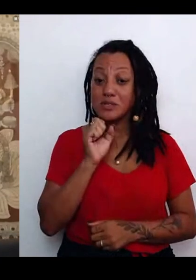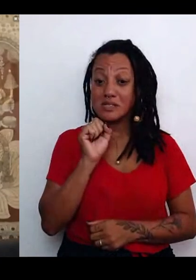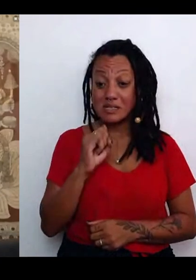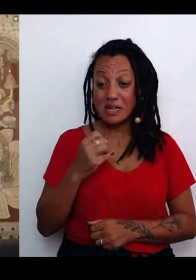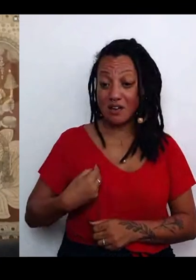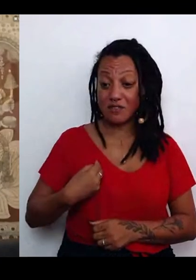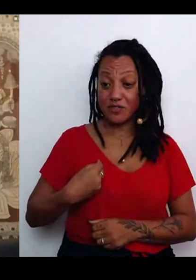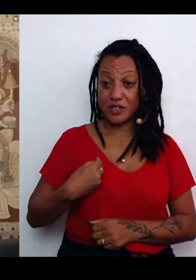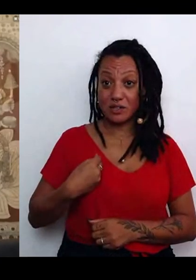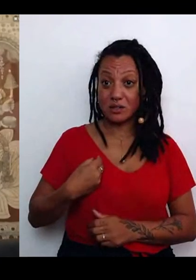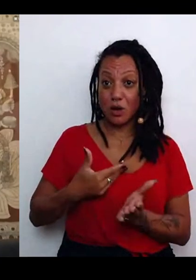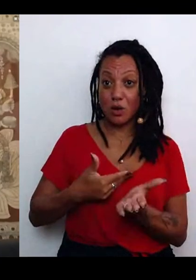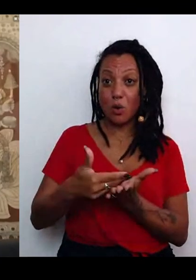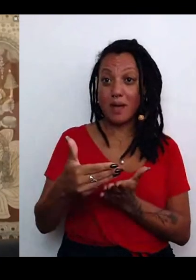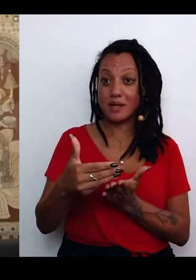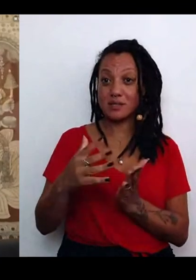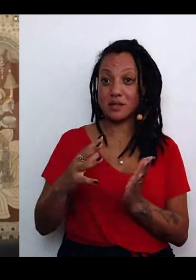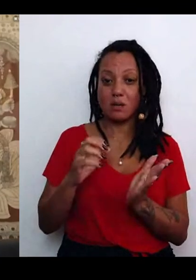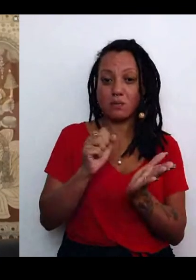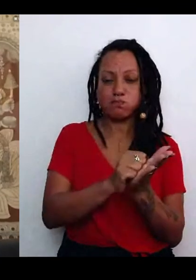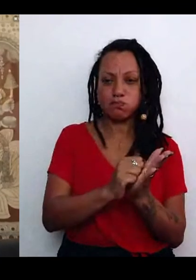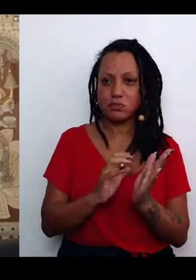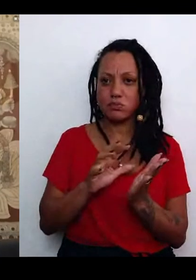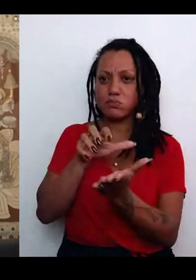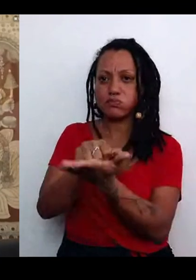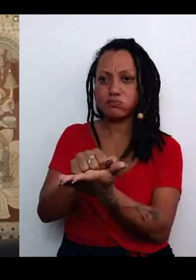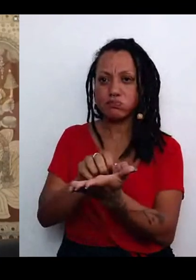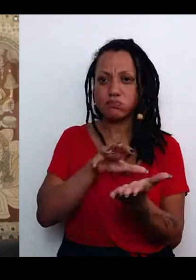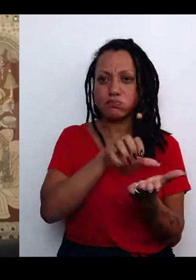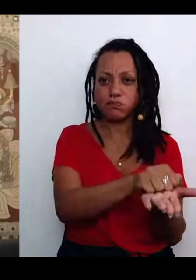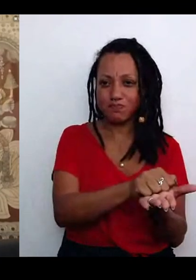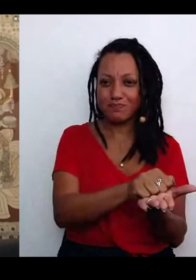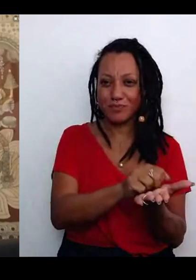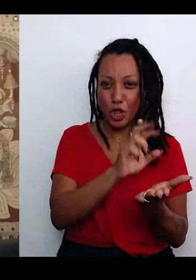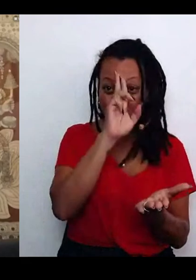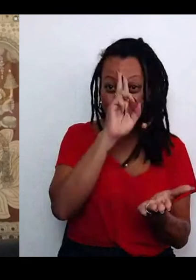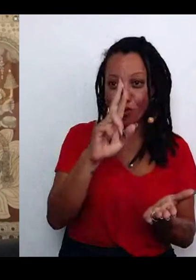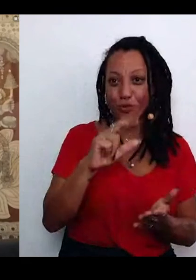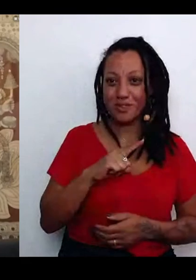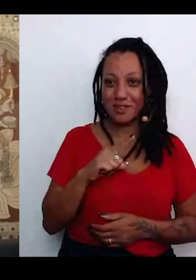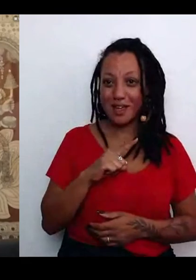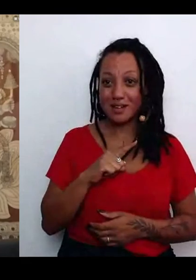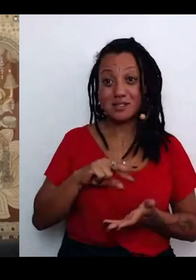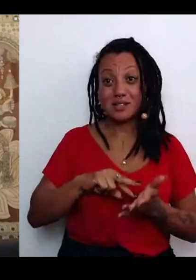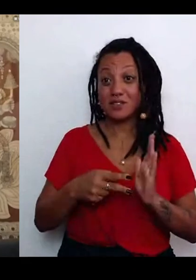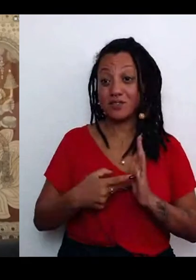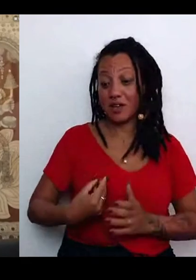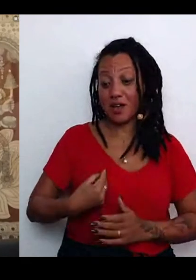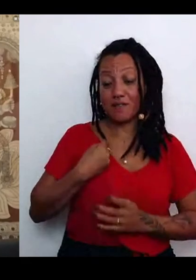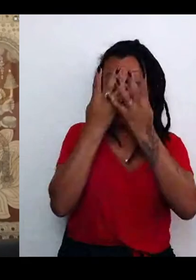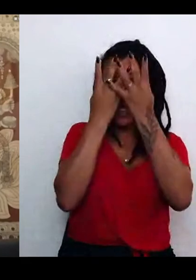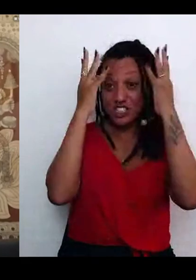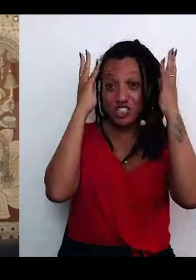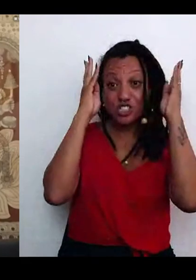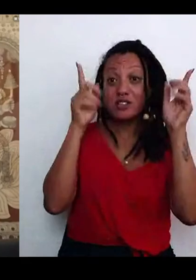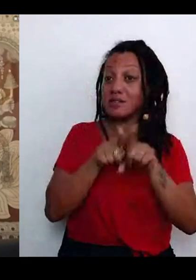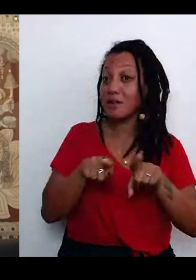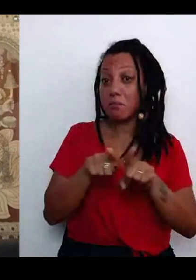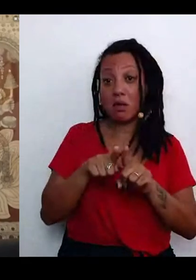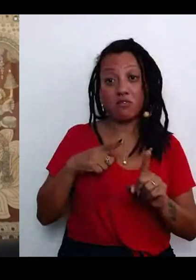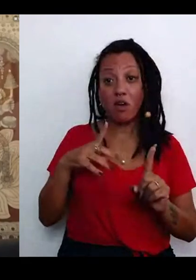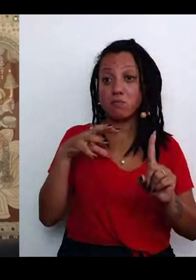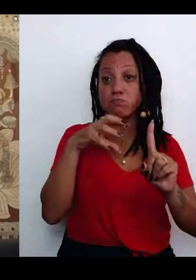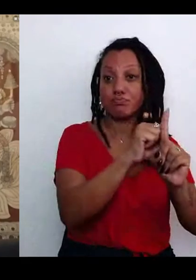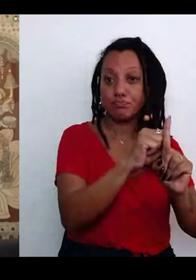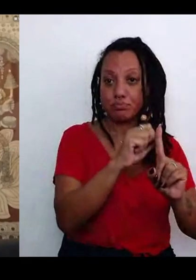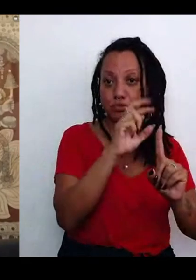get pirated because once you open the flat Gates there's no stopping and around that